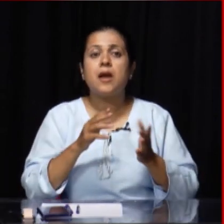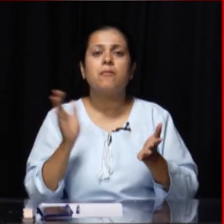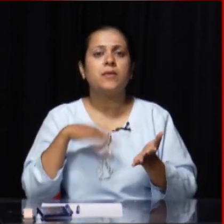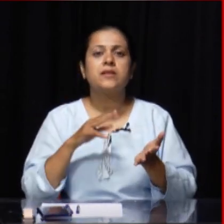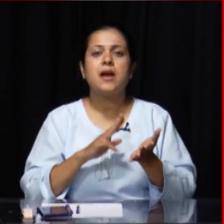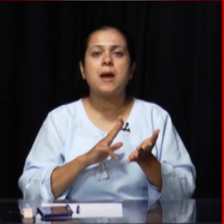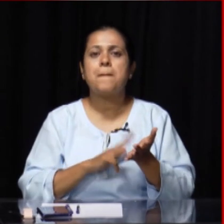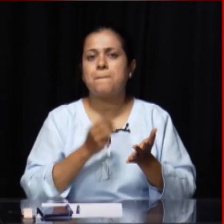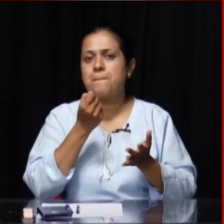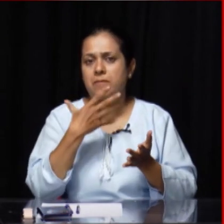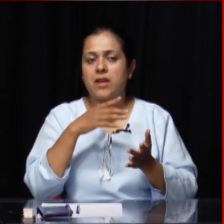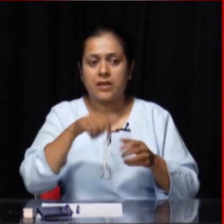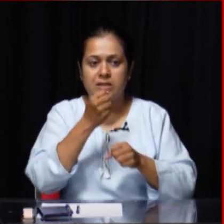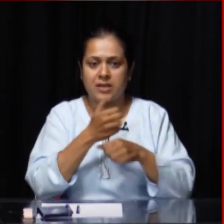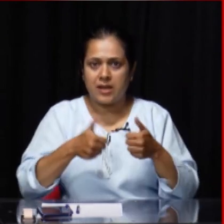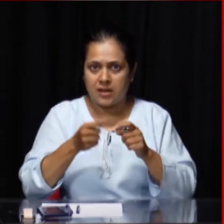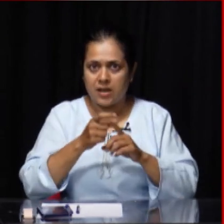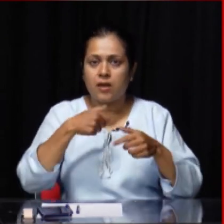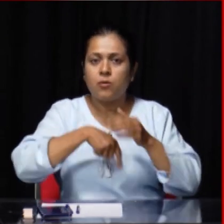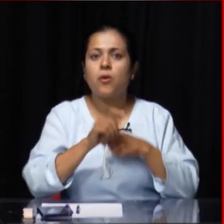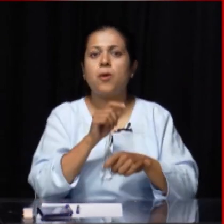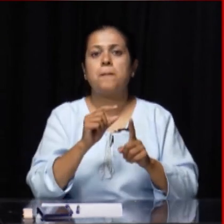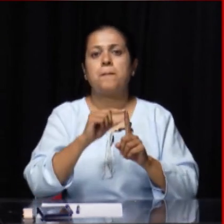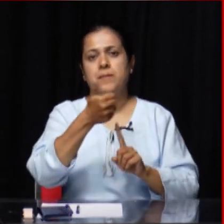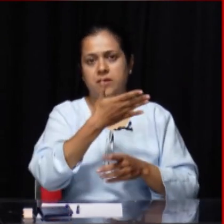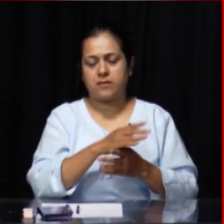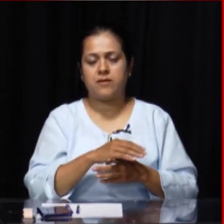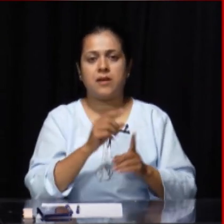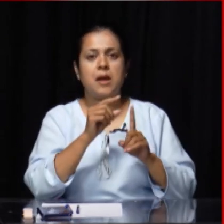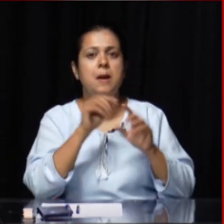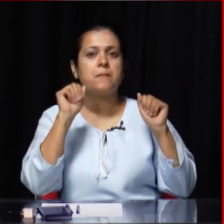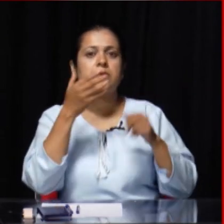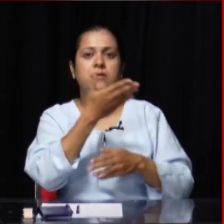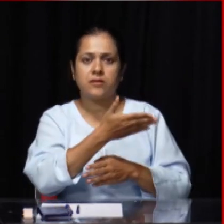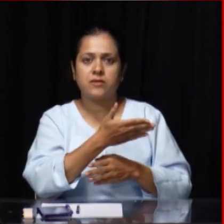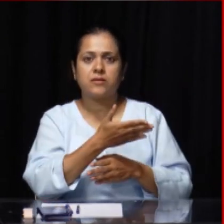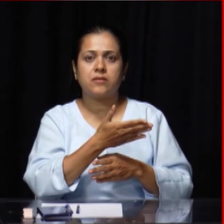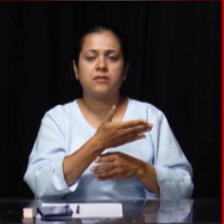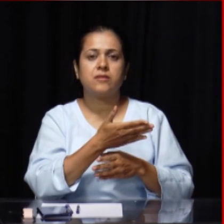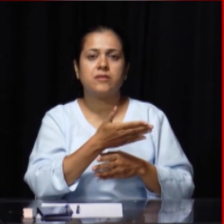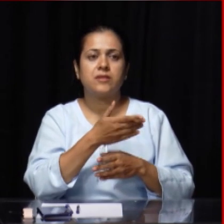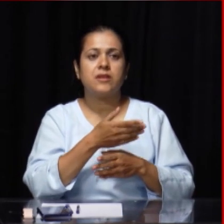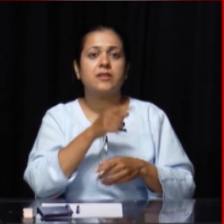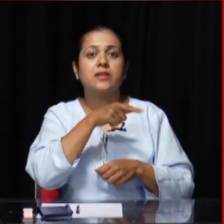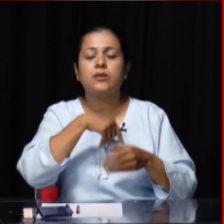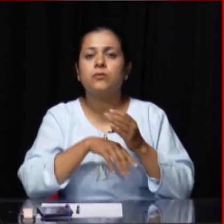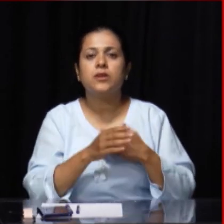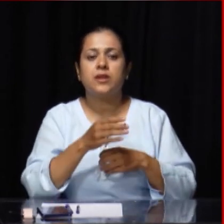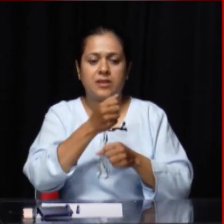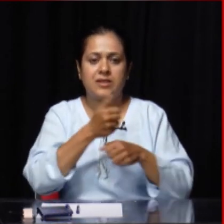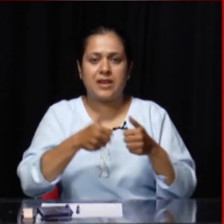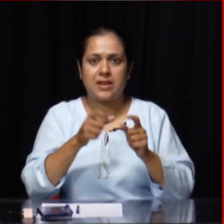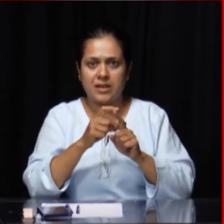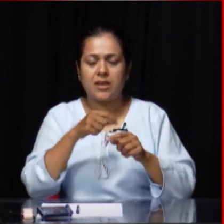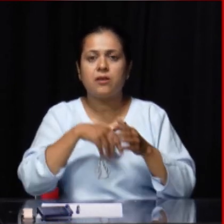the Association of the Deaf. Then we have Prasad Joshi. He is general secretary of